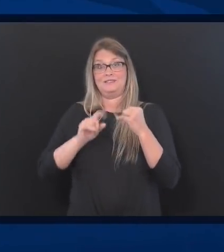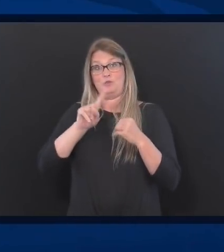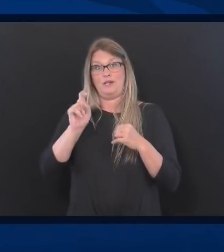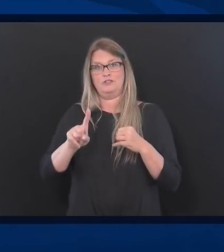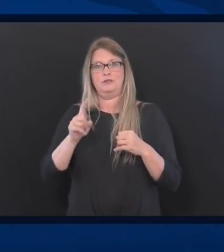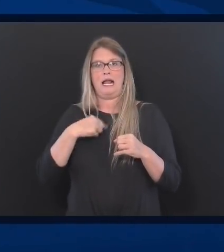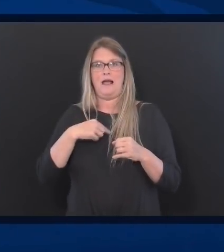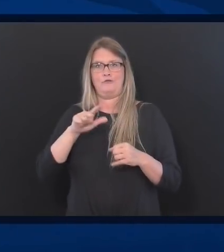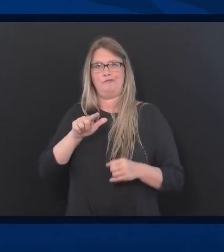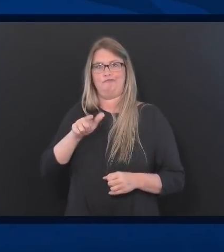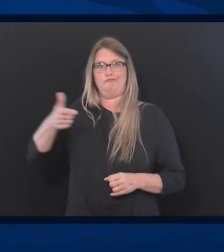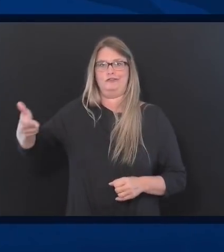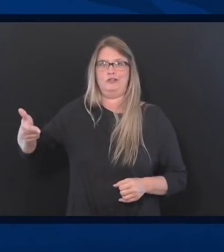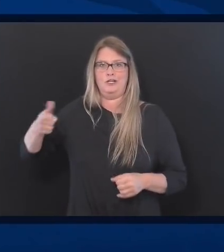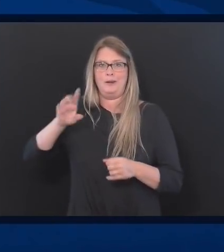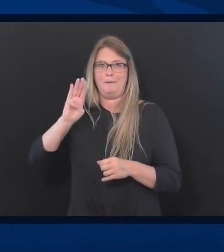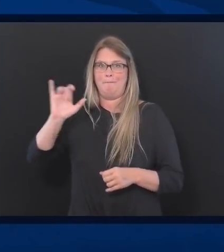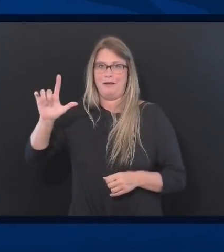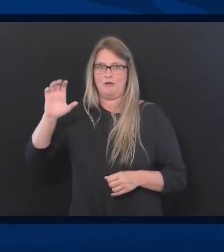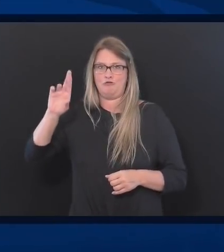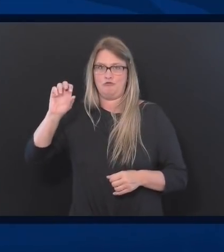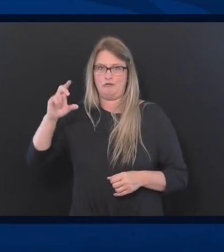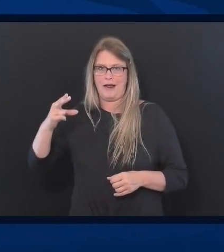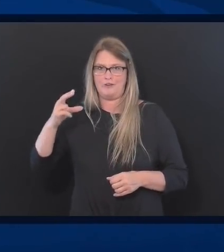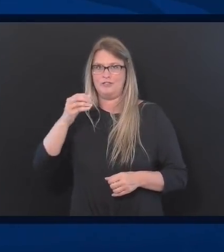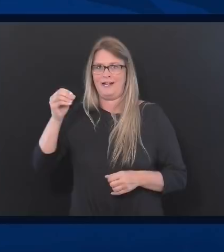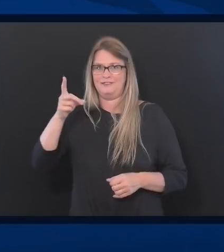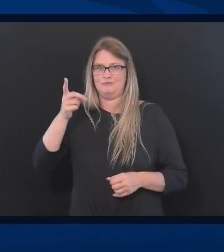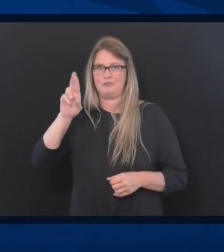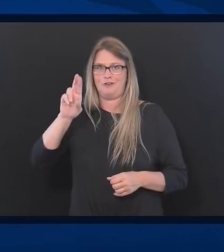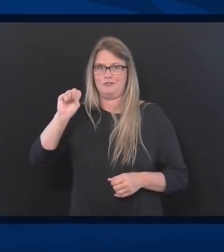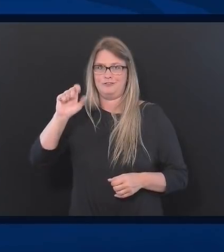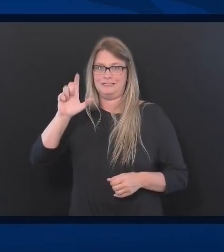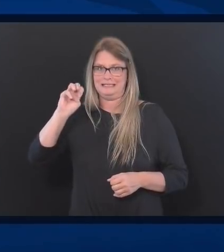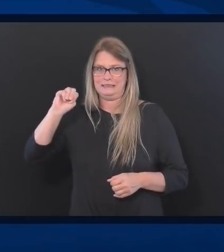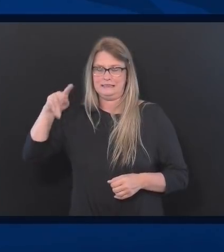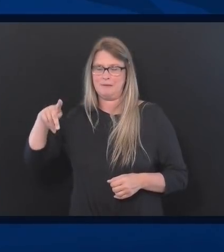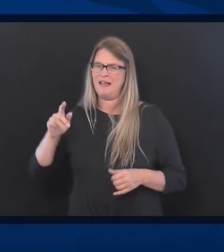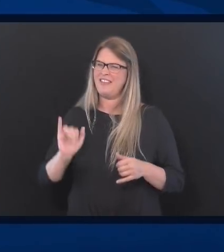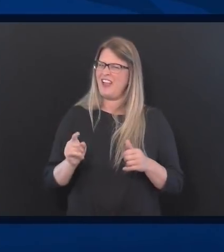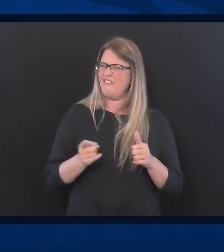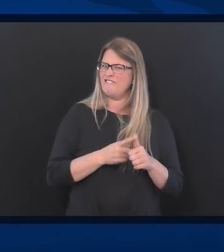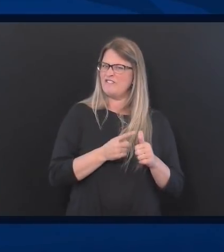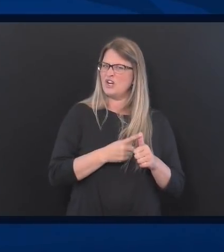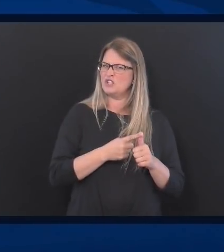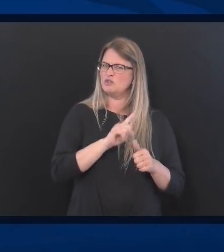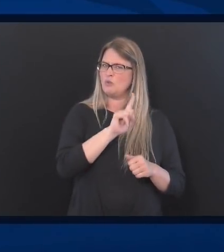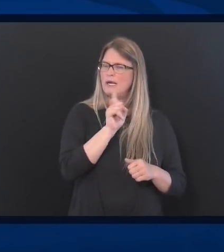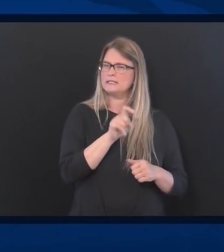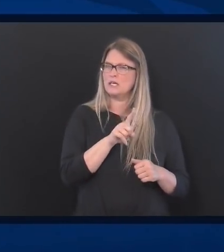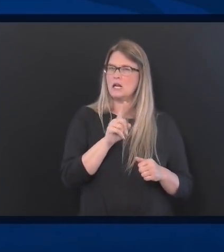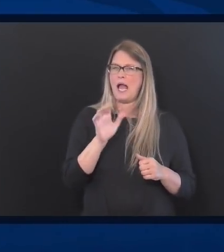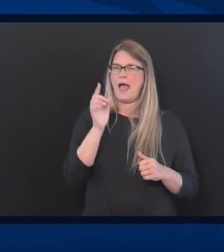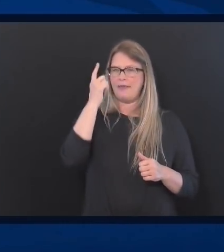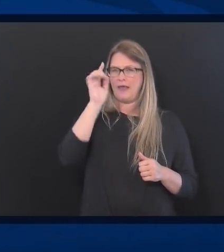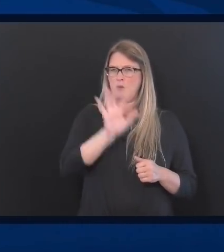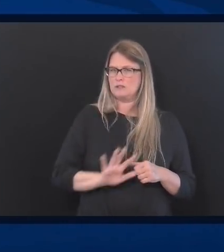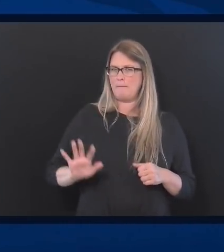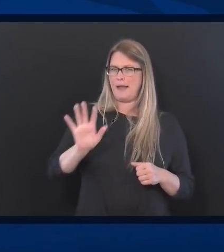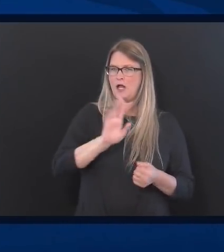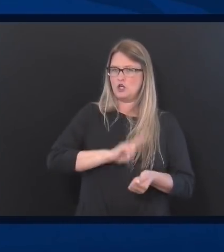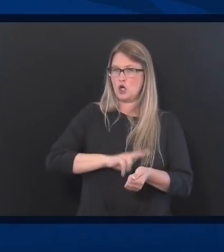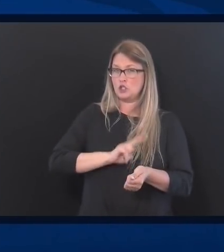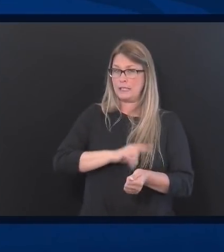to Bill Crouch and Dr. Slimp. The first half of the question, I couldn't quite hear it, but it was something in regard to the nursing